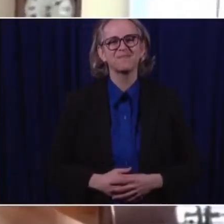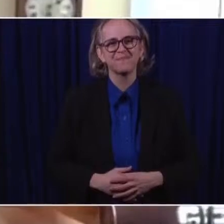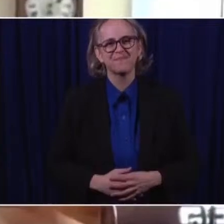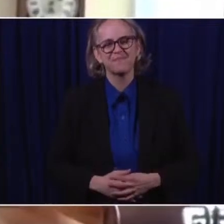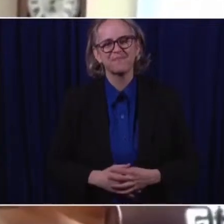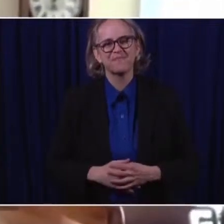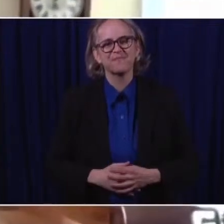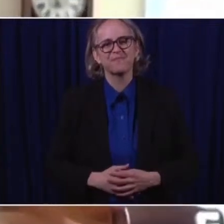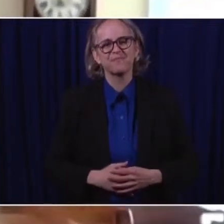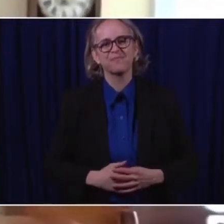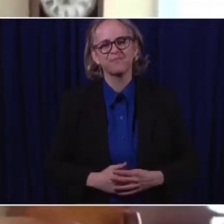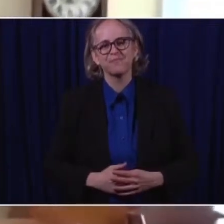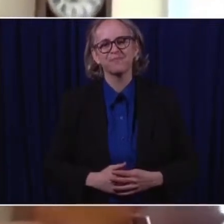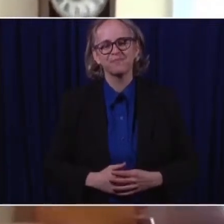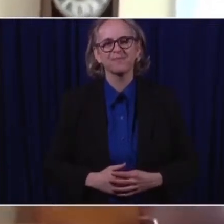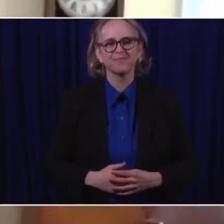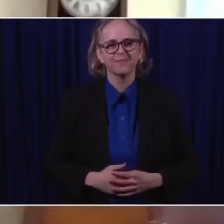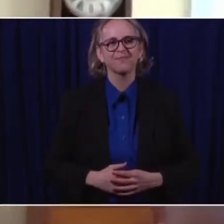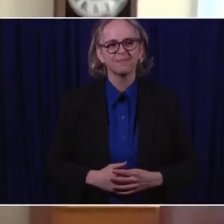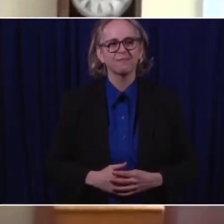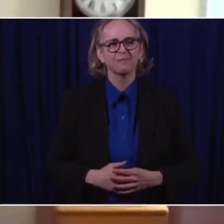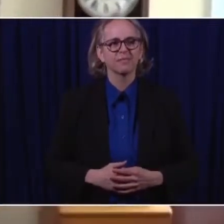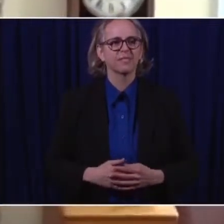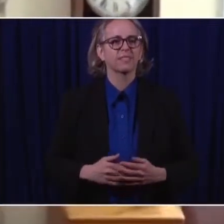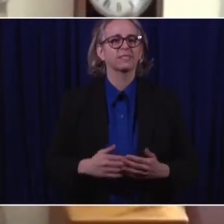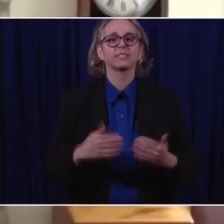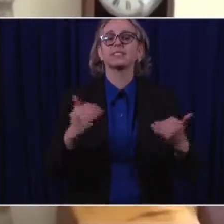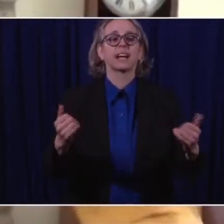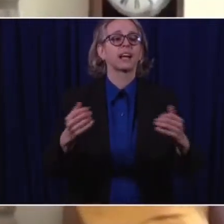We're going to start today by going to Pickaway County,